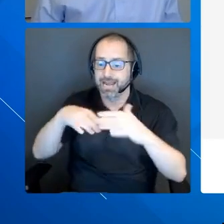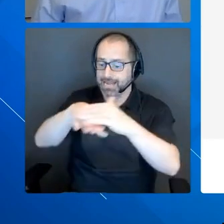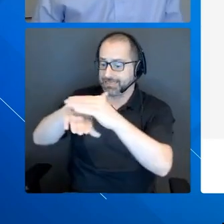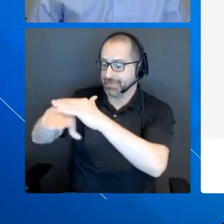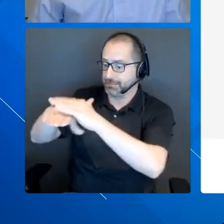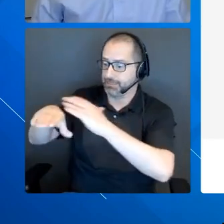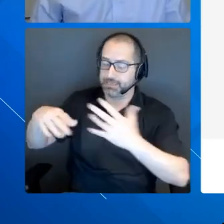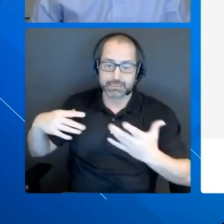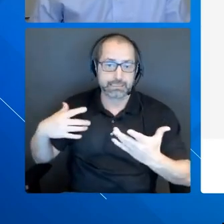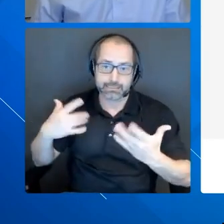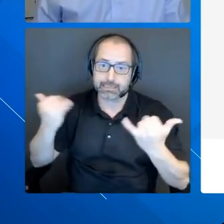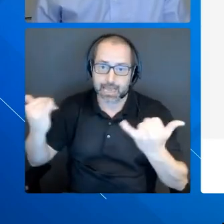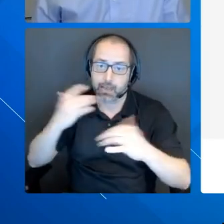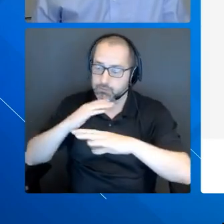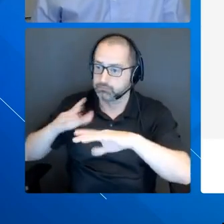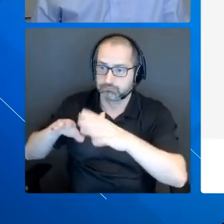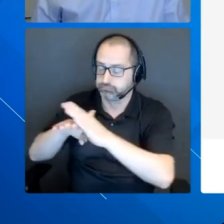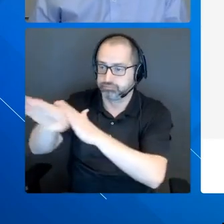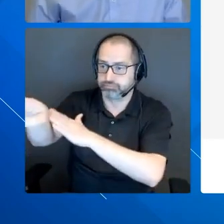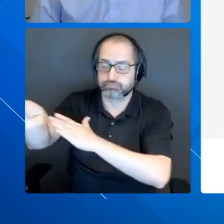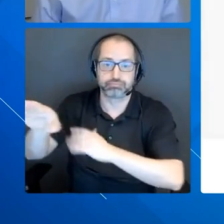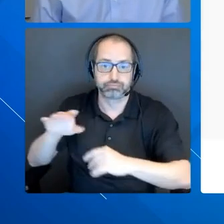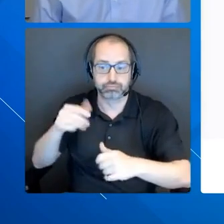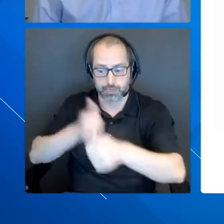faster here at Cvent, and I couldn't be happier.